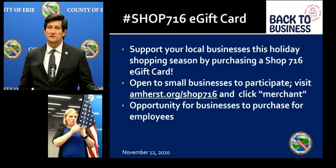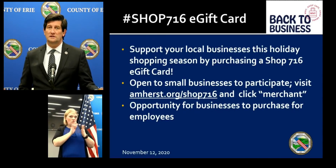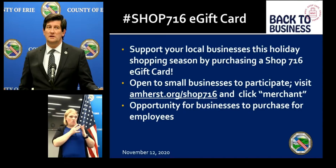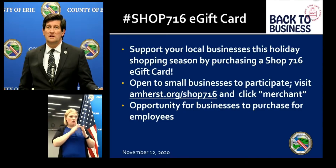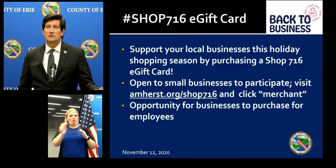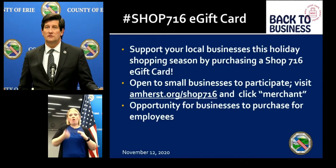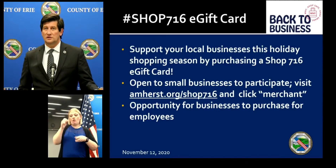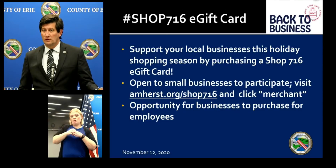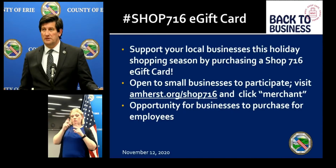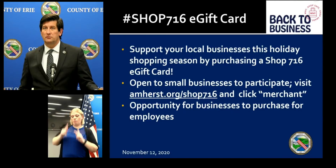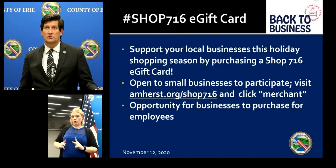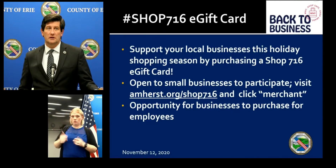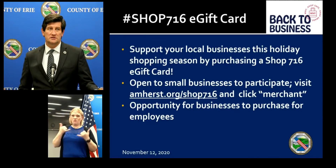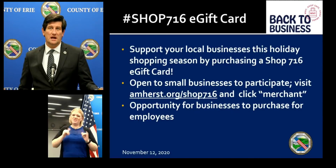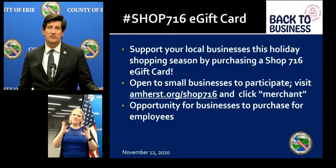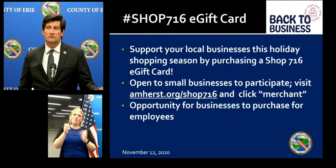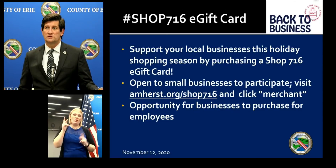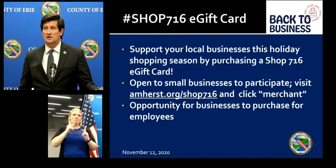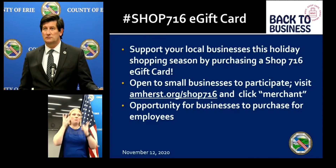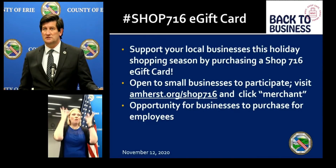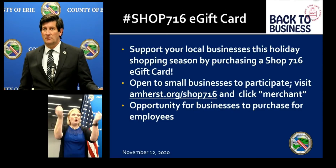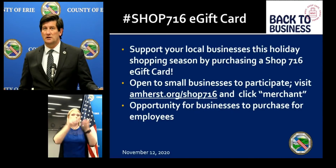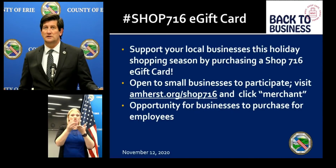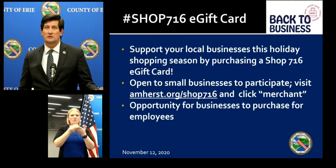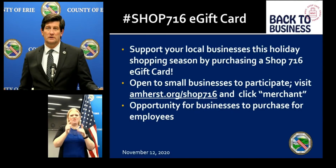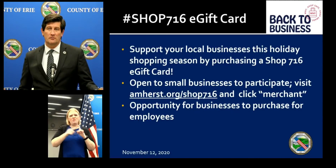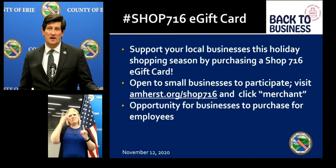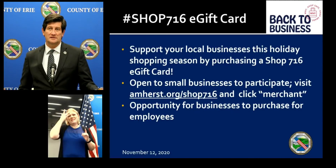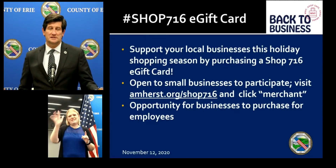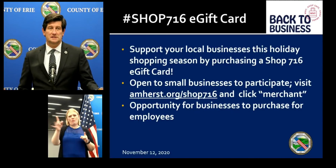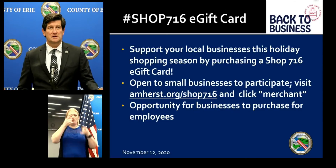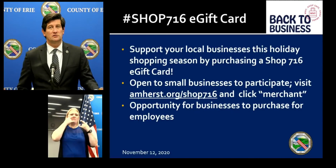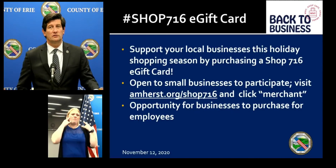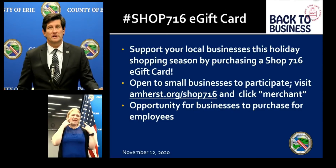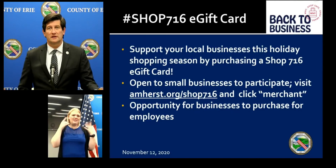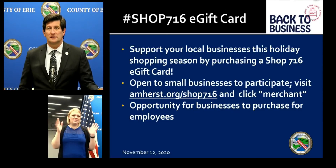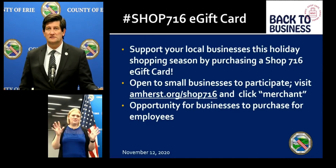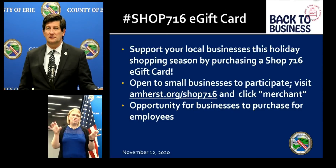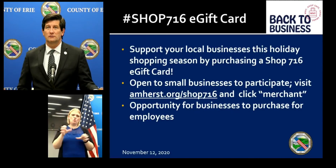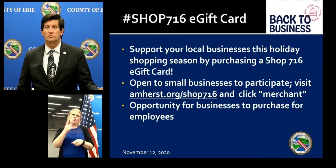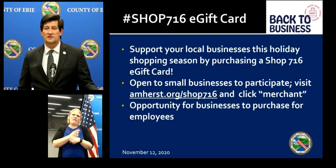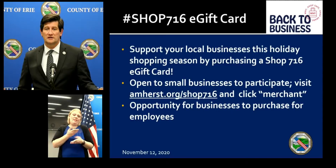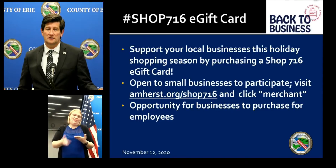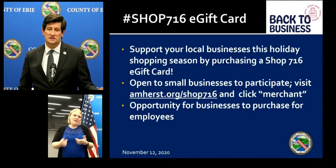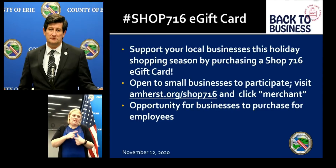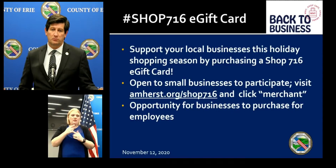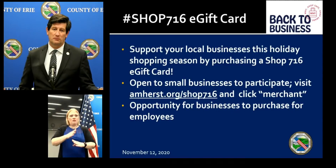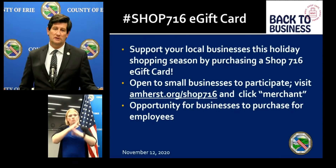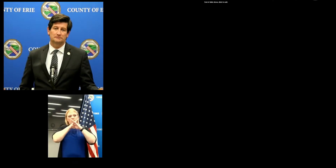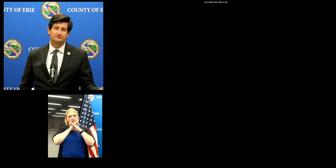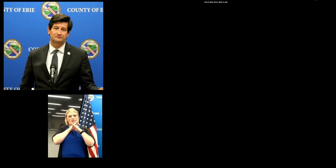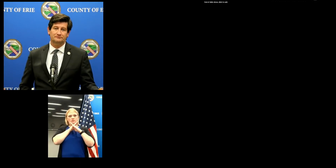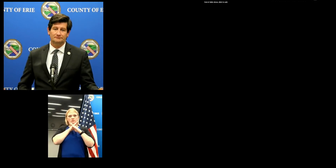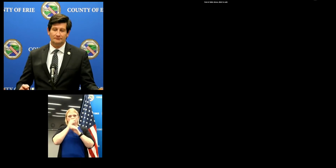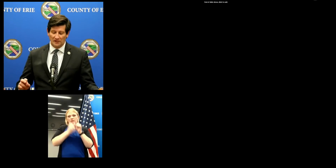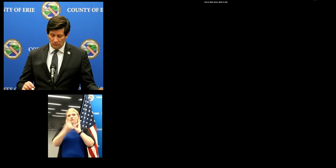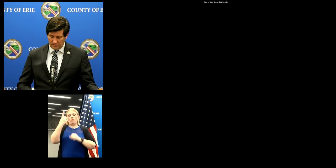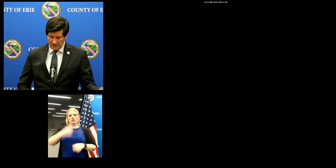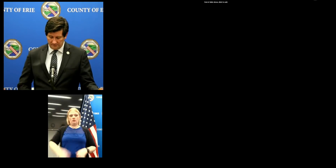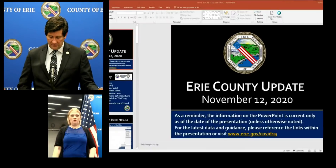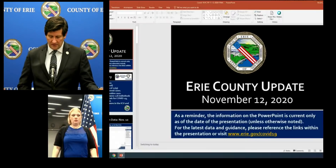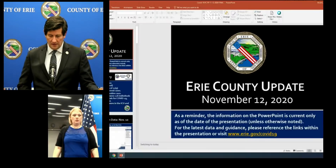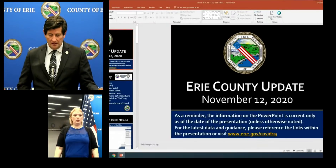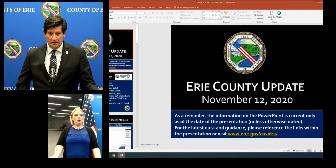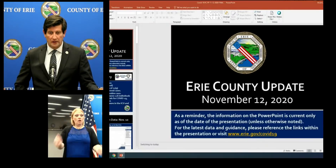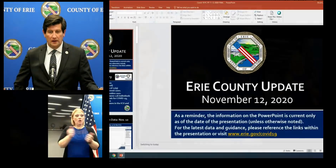in person. We still want people to go out shopping, but you got to do it smart. Got to wear your masks. Got to do the right things so that we protect our general public. And with